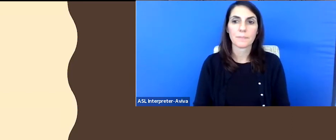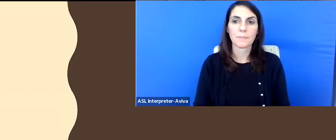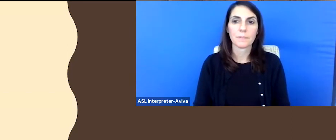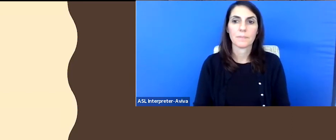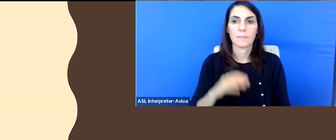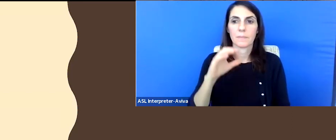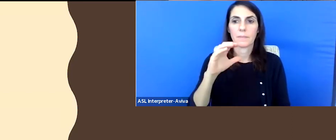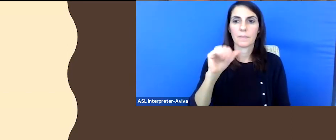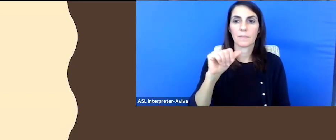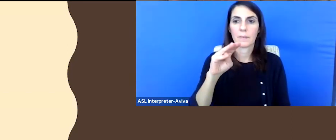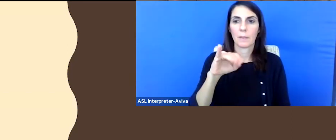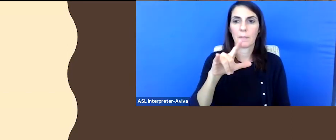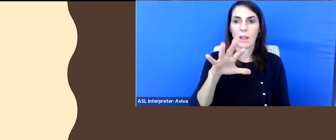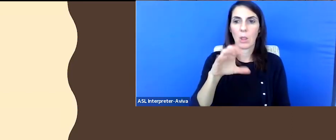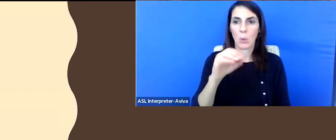Camilo, you want to go next?